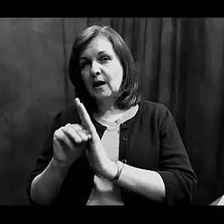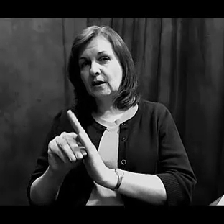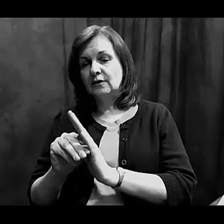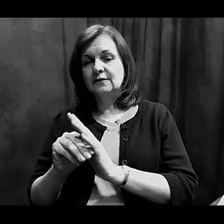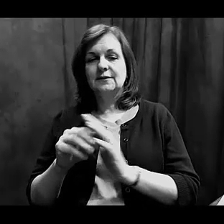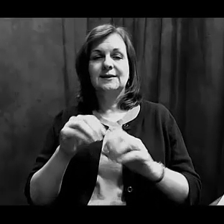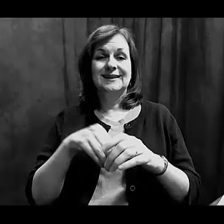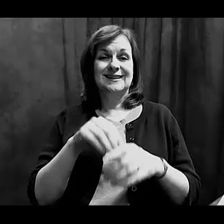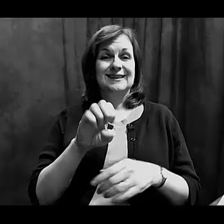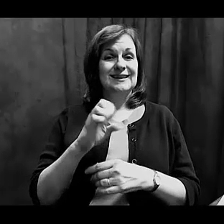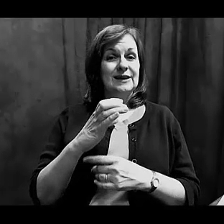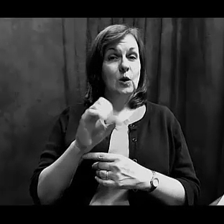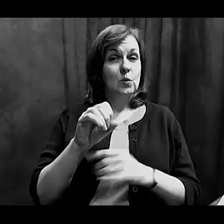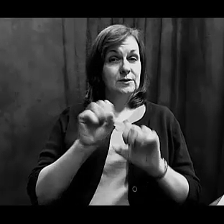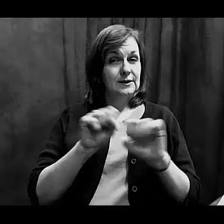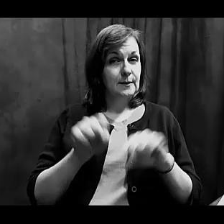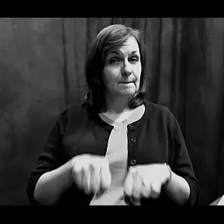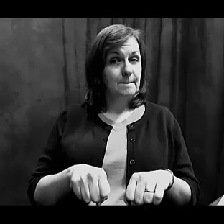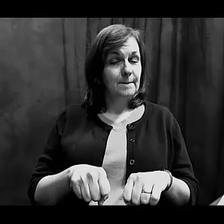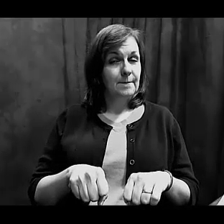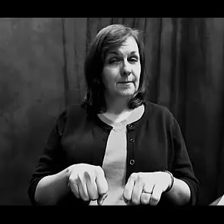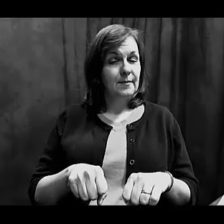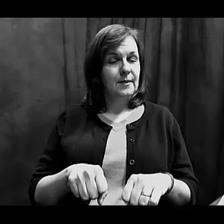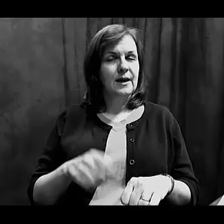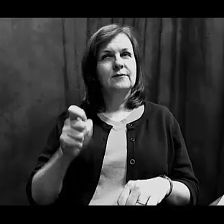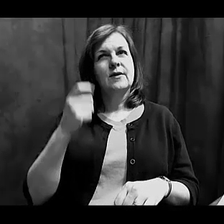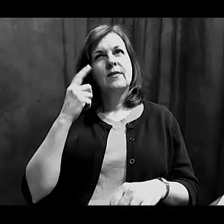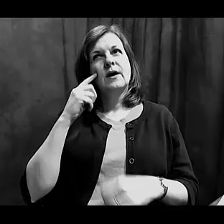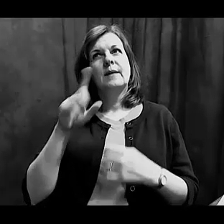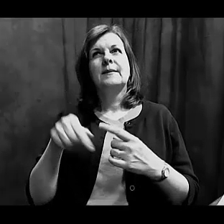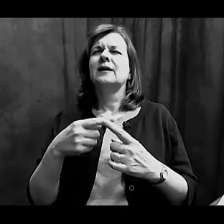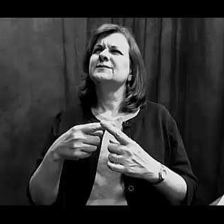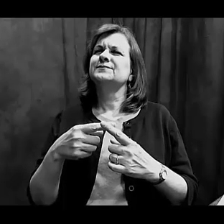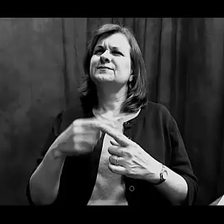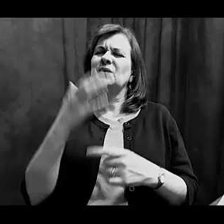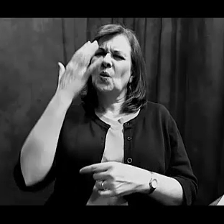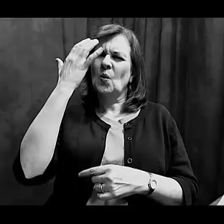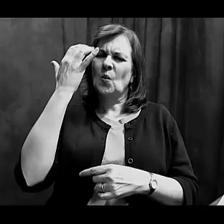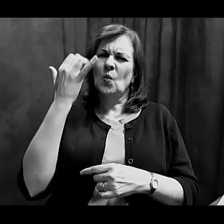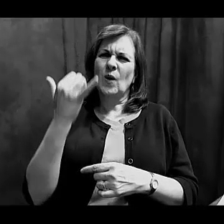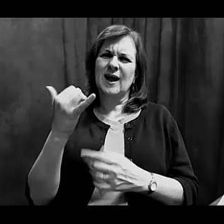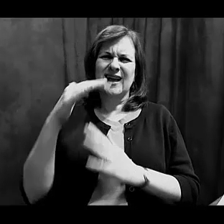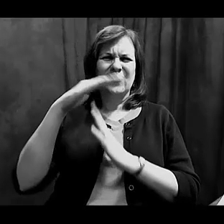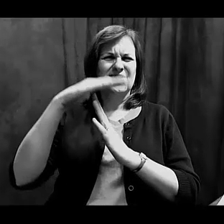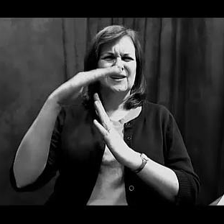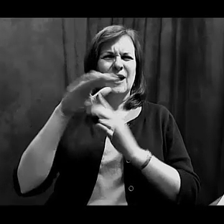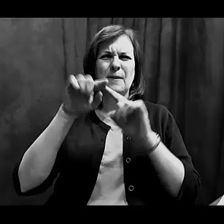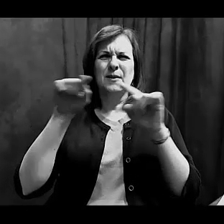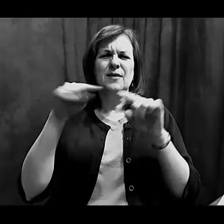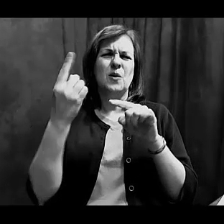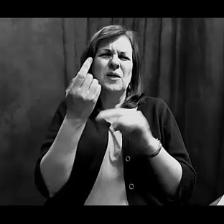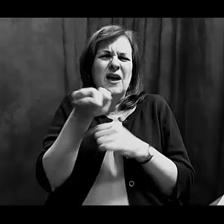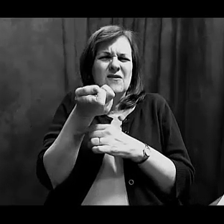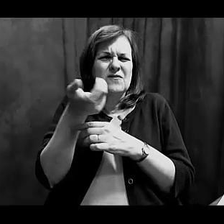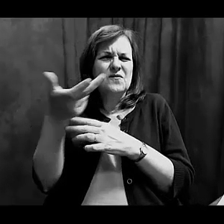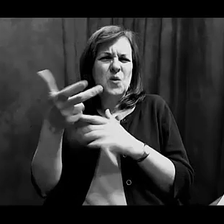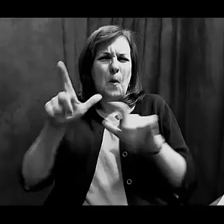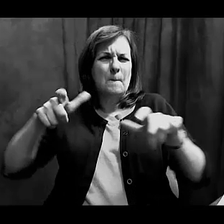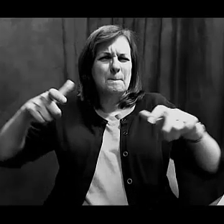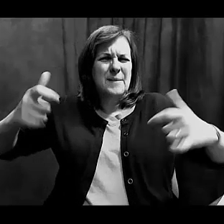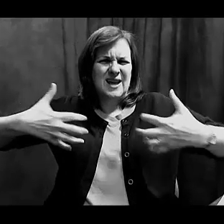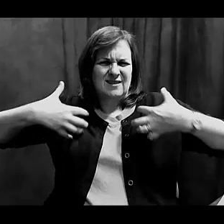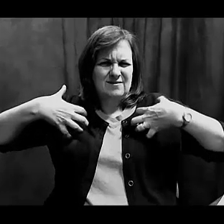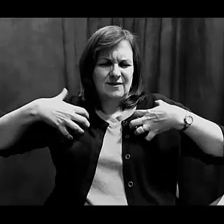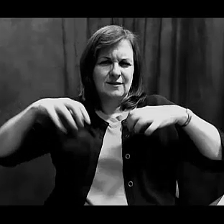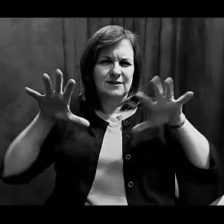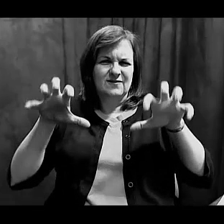energy models and our ecosystem models, what we have to think about is things like, why are there so few